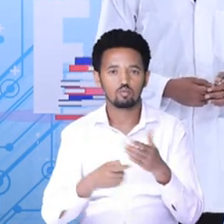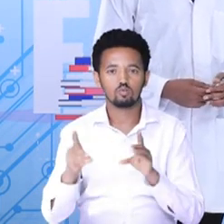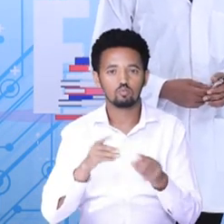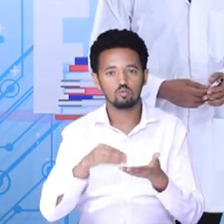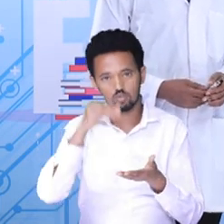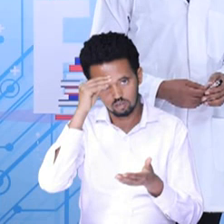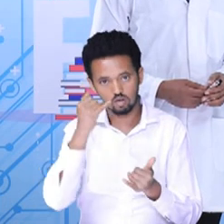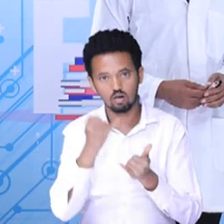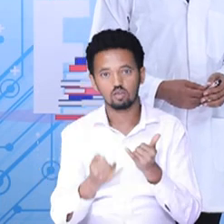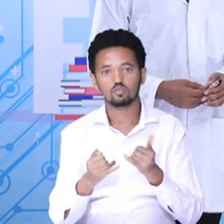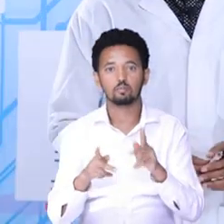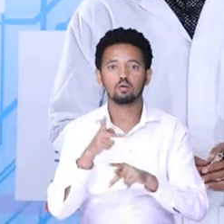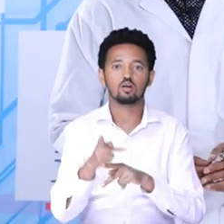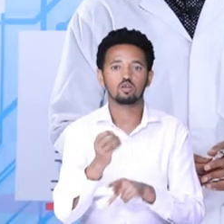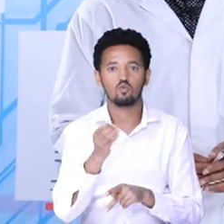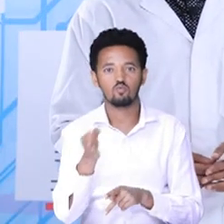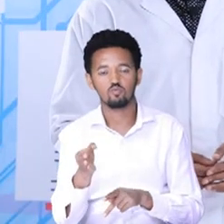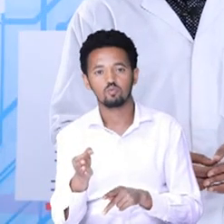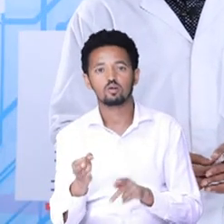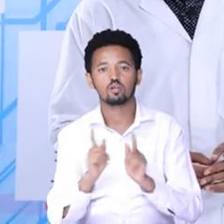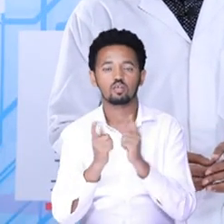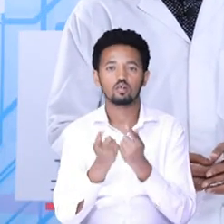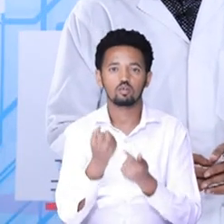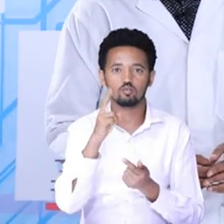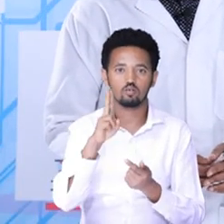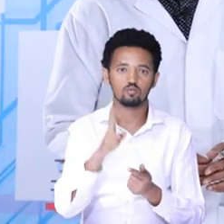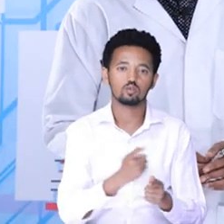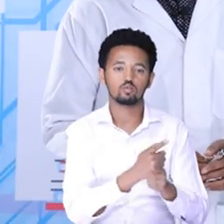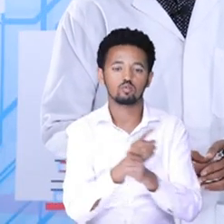period of grade 12 geography lesson?